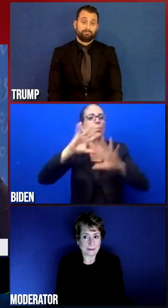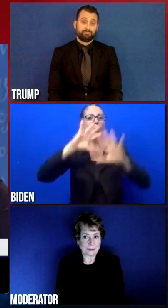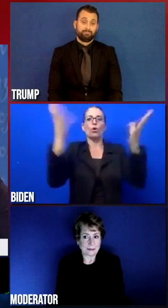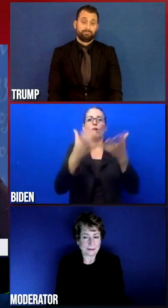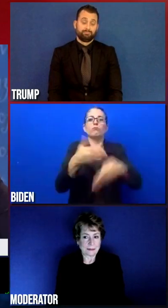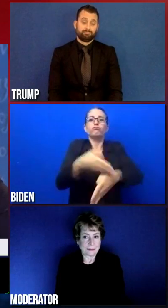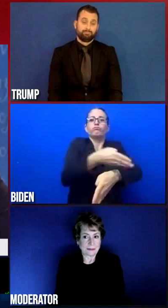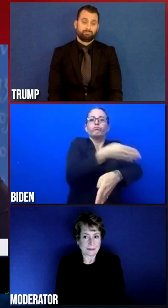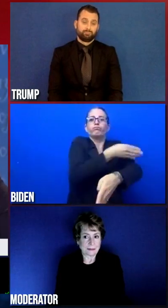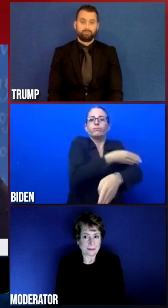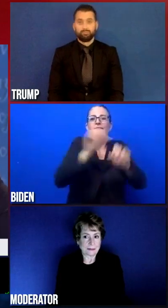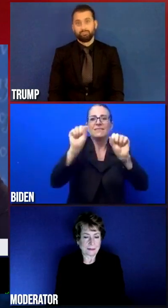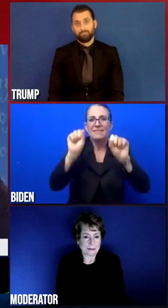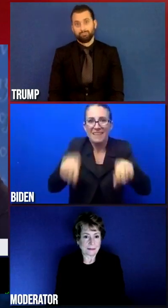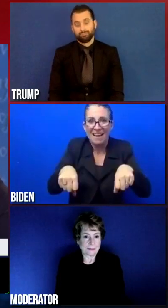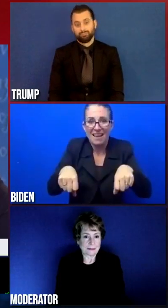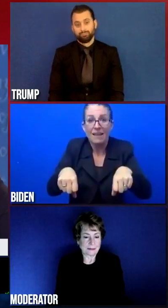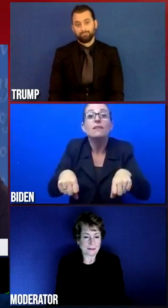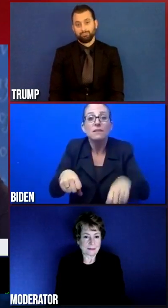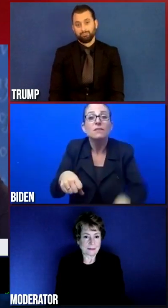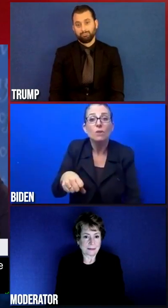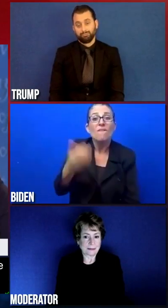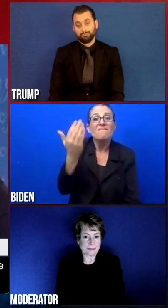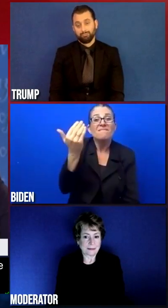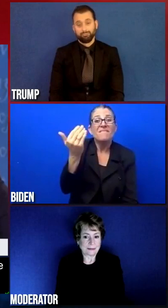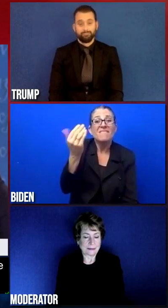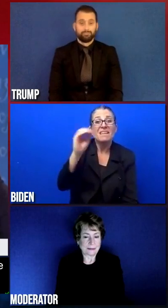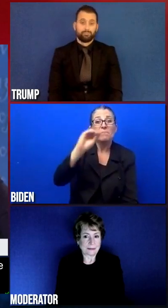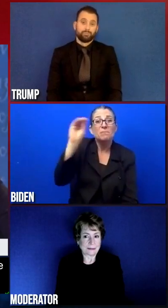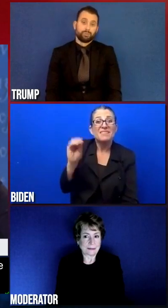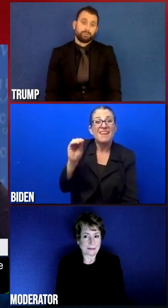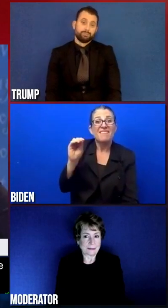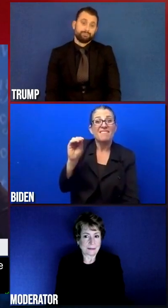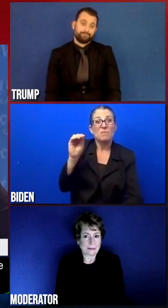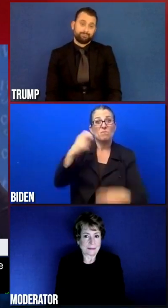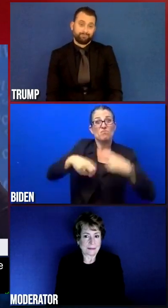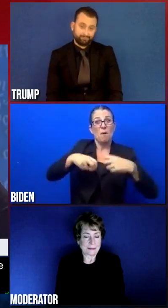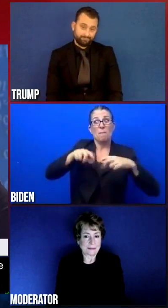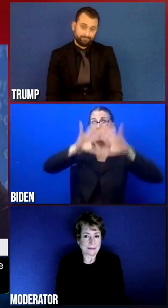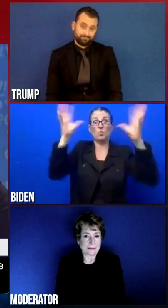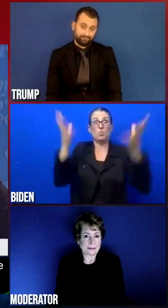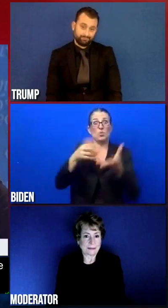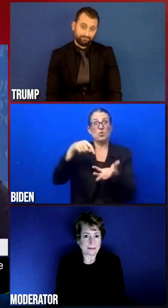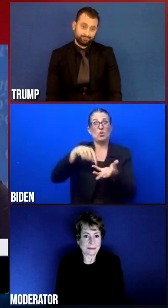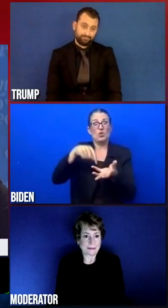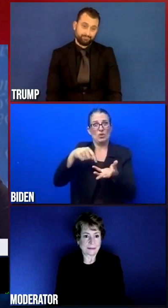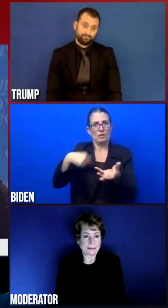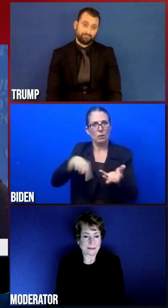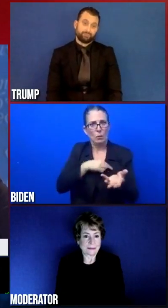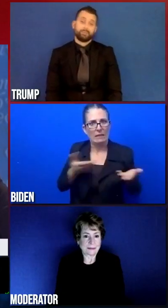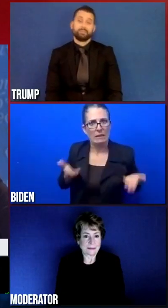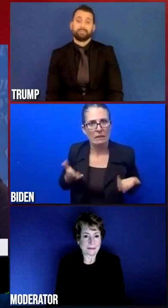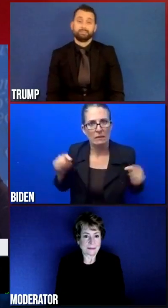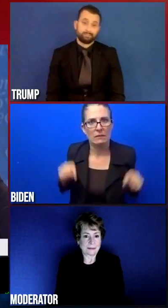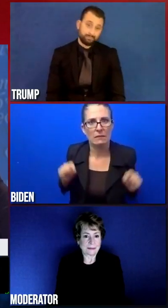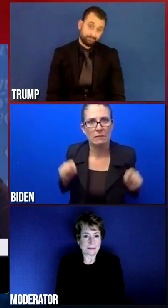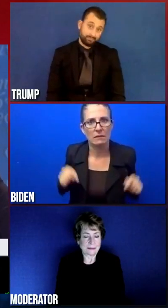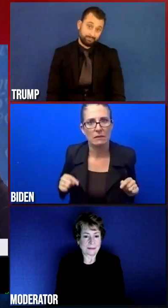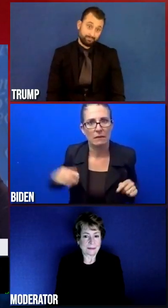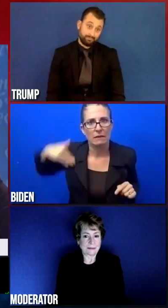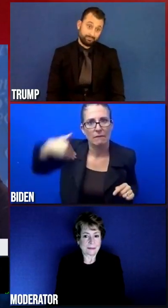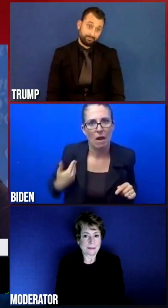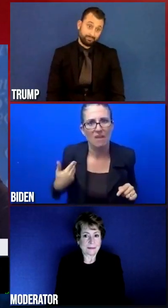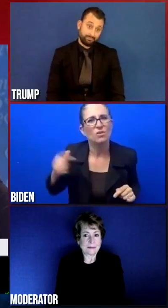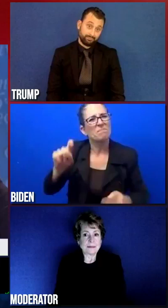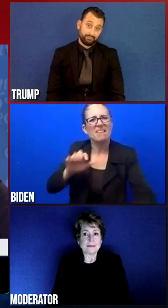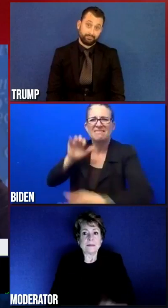rest of the world, we've got to get them to come along. That's why we have to get back into the Paris Accord. All right, gentlemen. Wait a minute, Chris. So why didn't he do